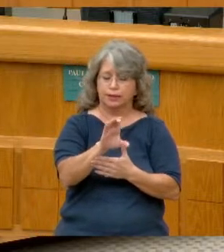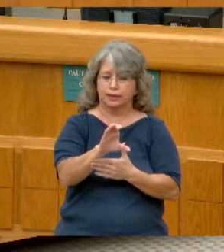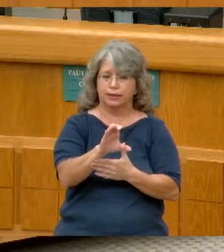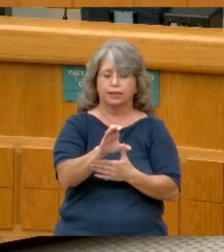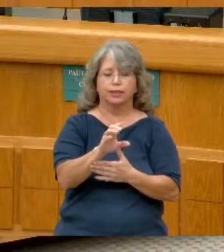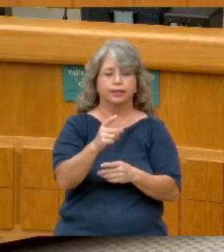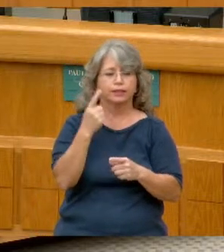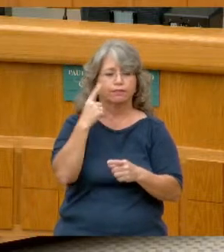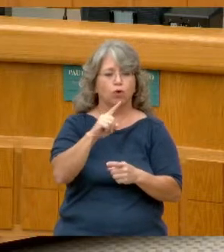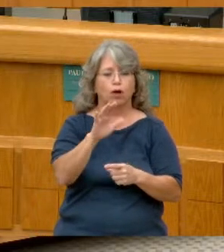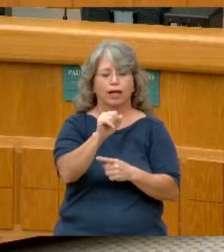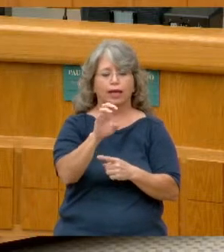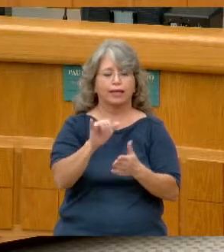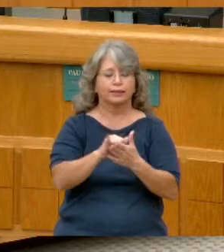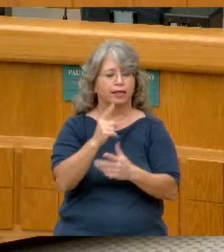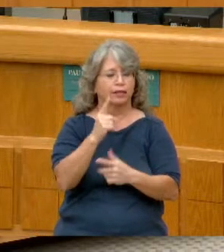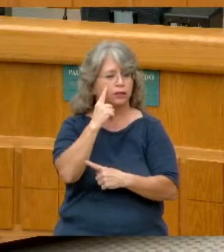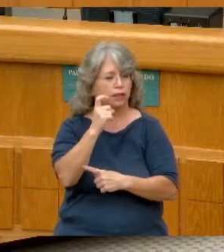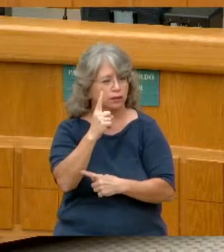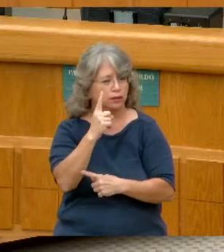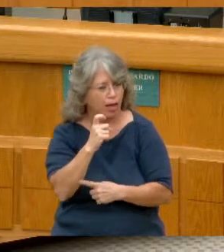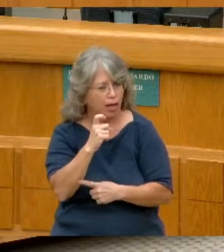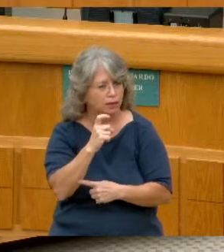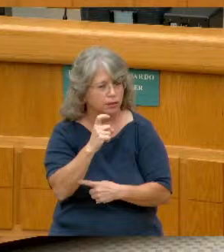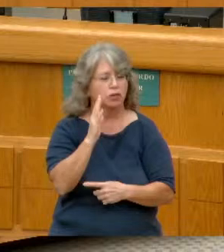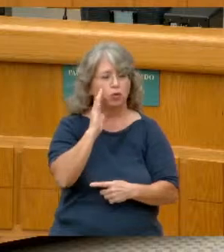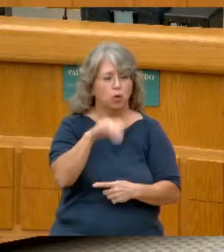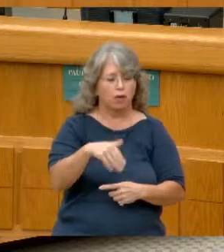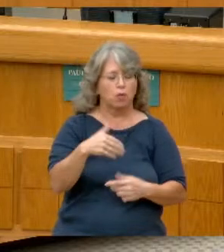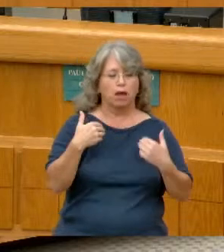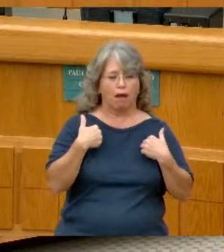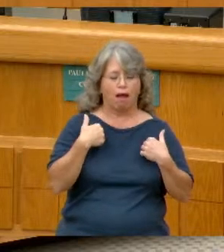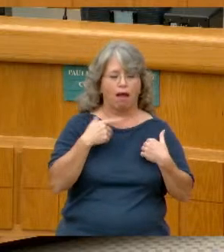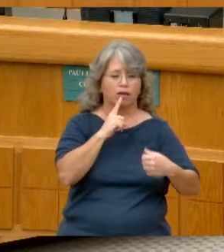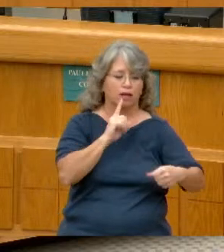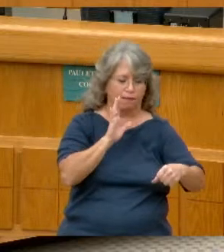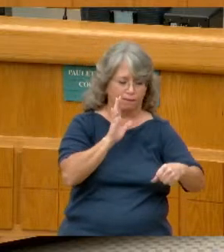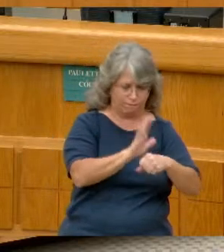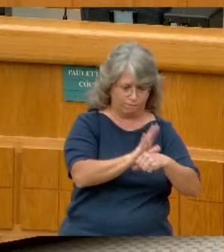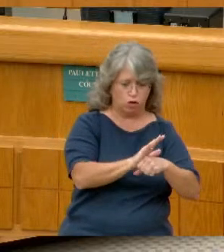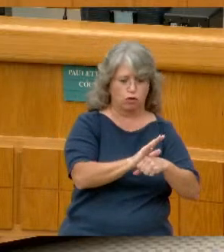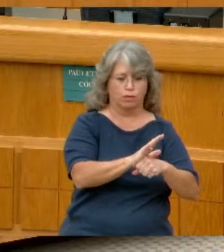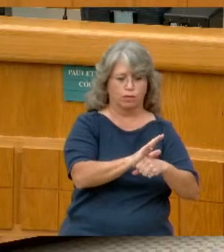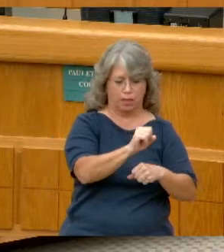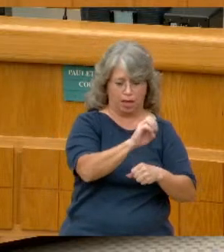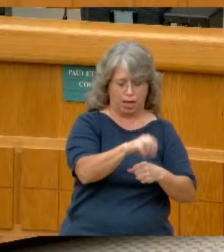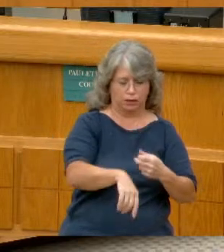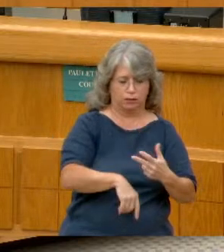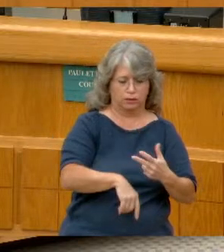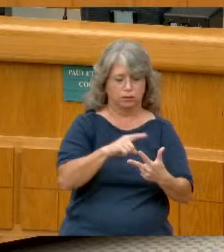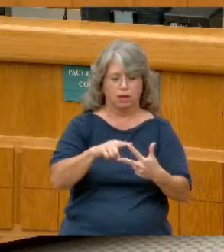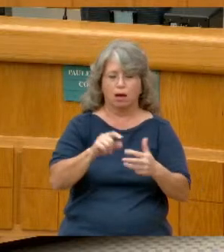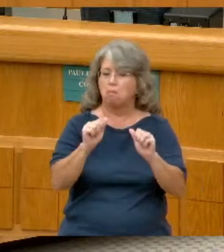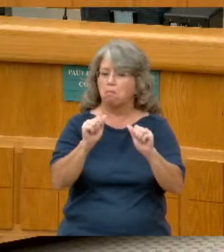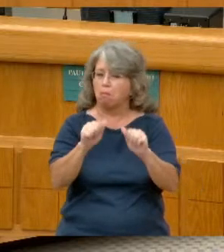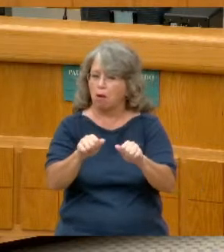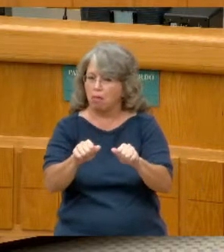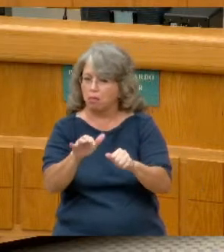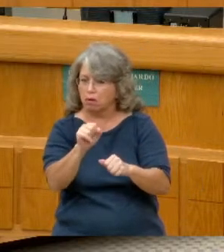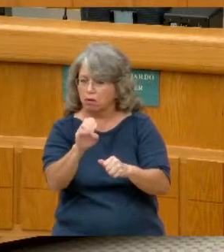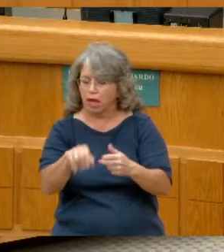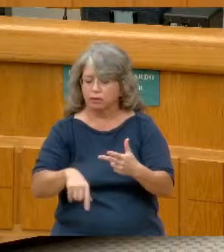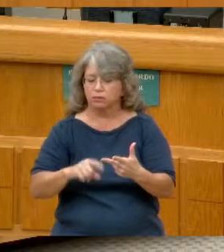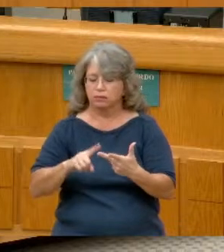confirmed cases, we have probable cases, now we also have suspect cases. A suspect case is a case that has